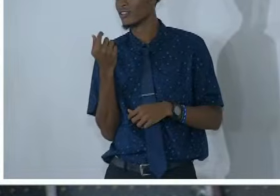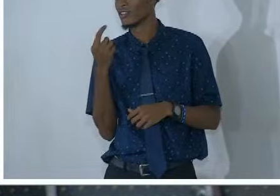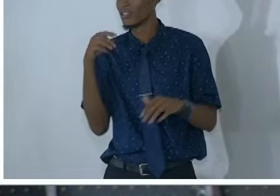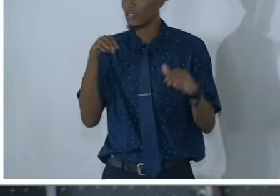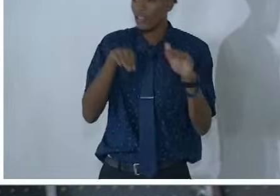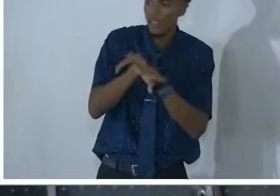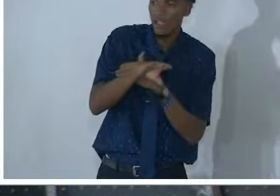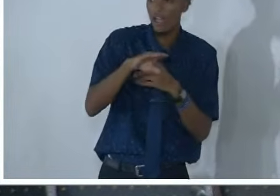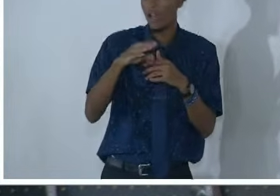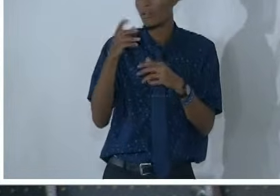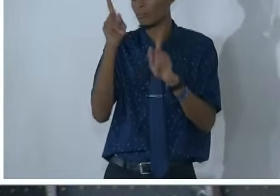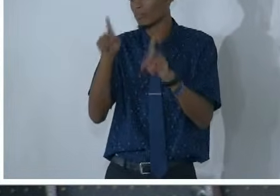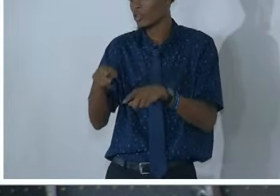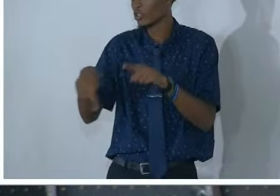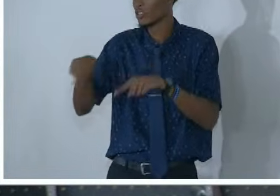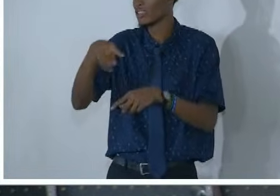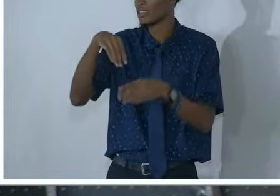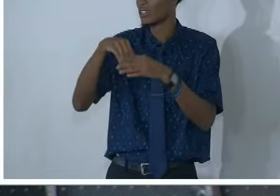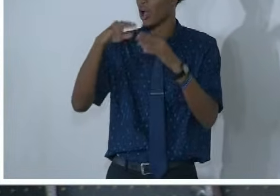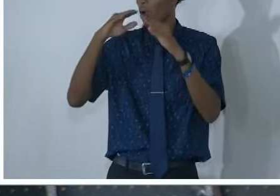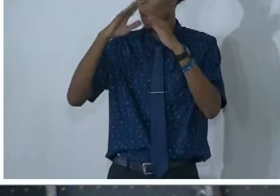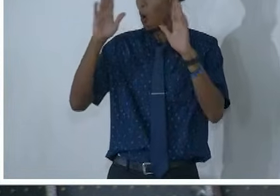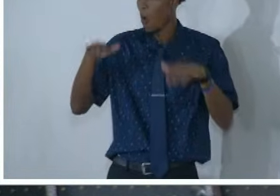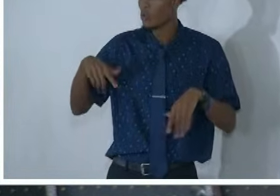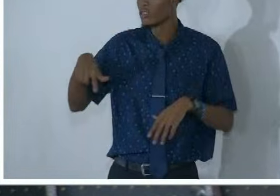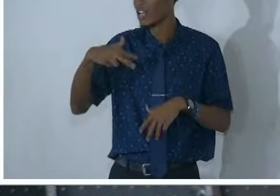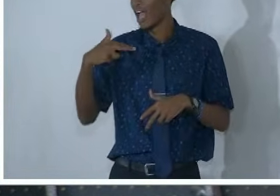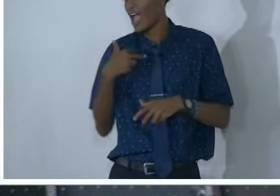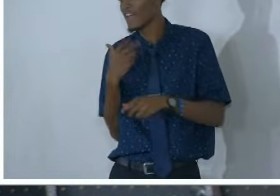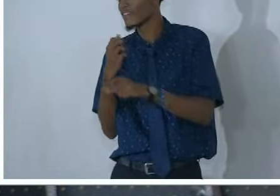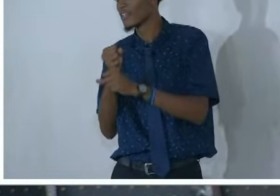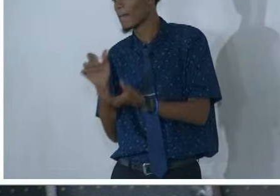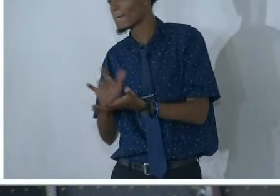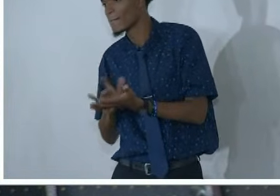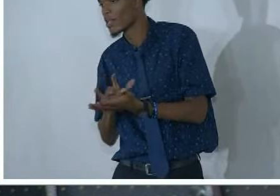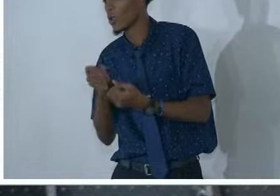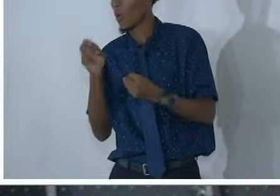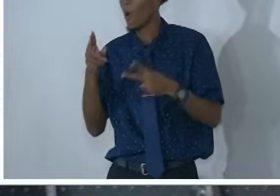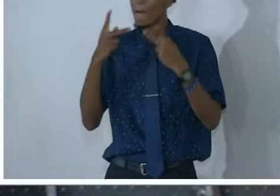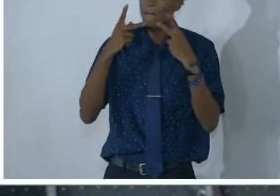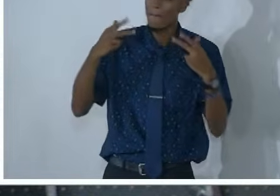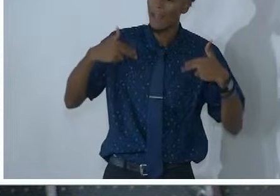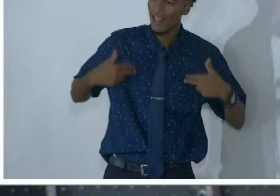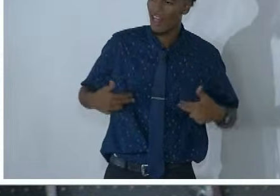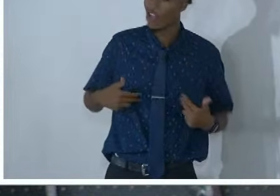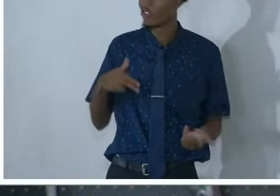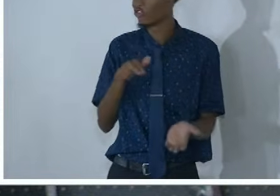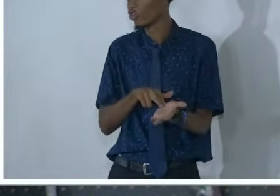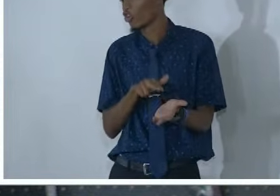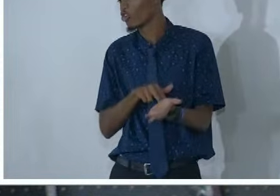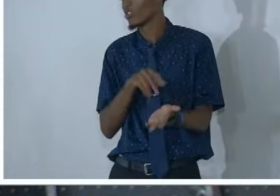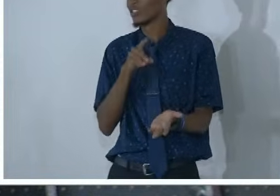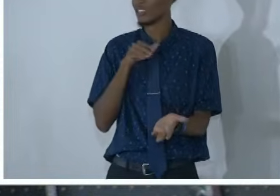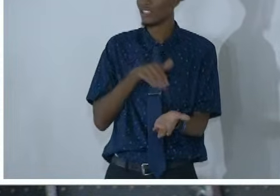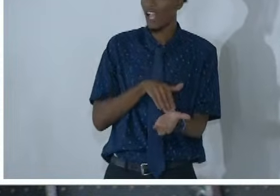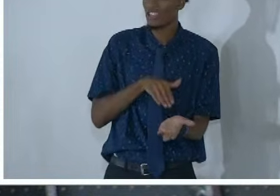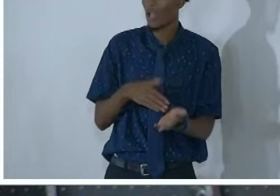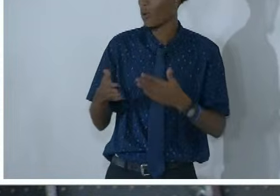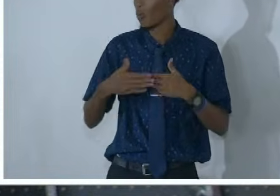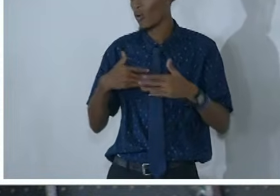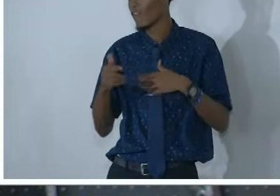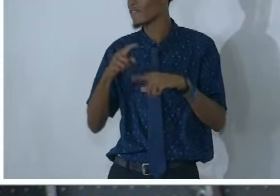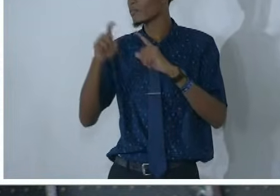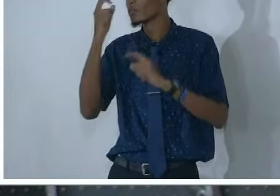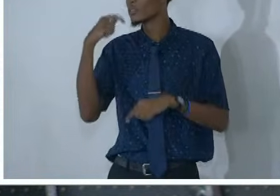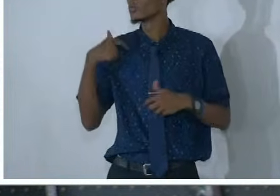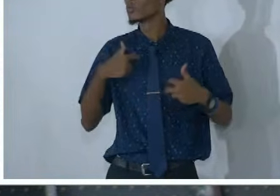take their medication or giving them support, or the public health nurse or doctor. But we also have a mechanism